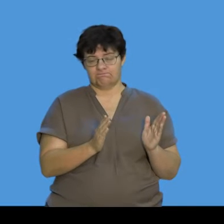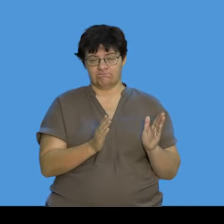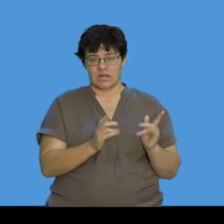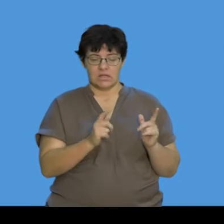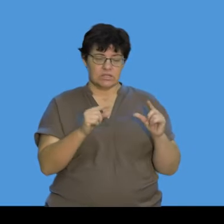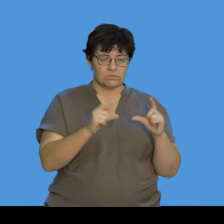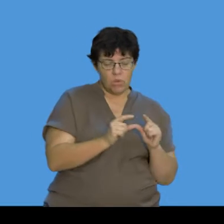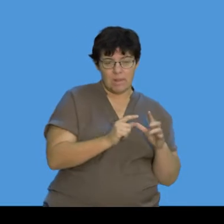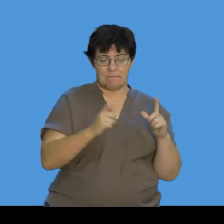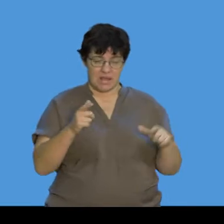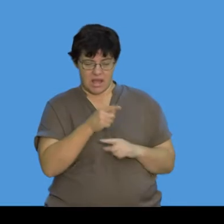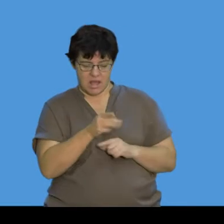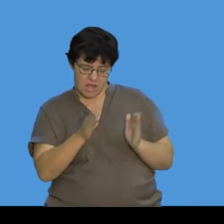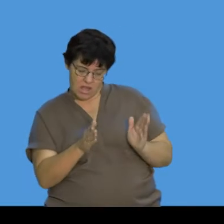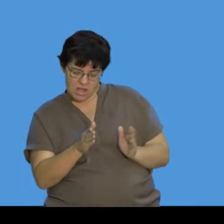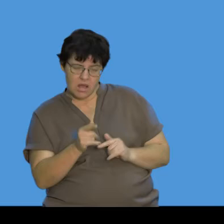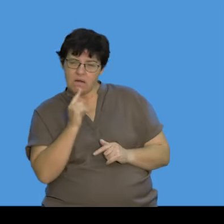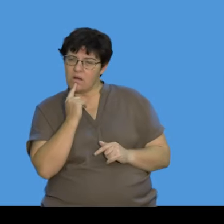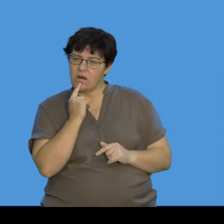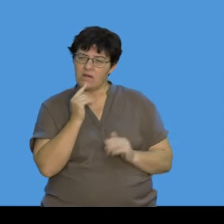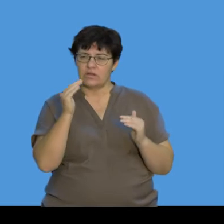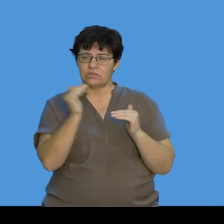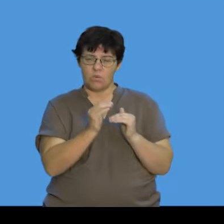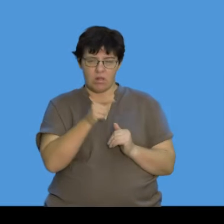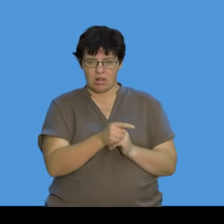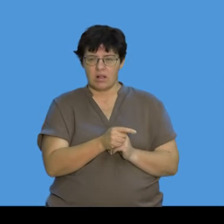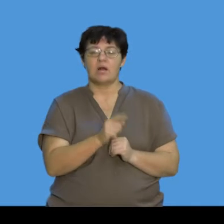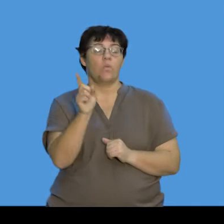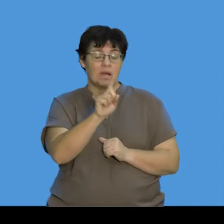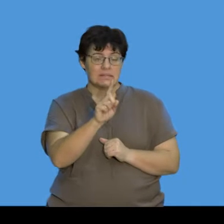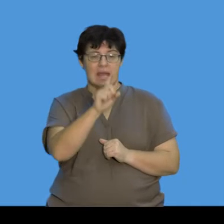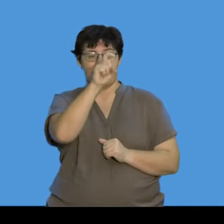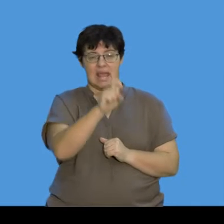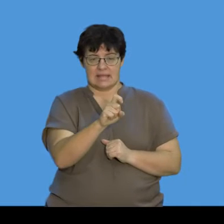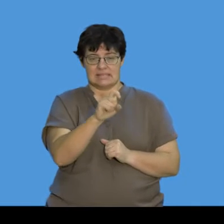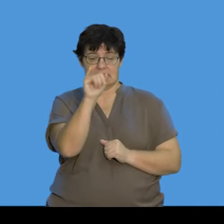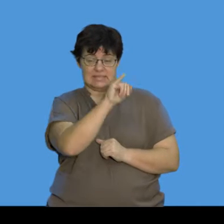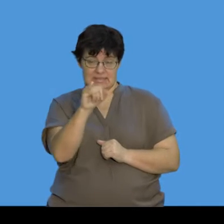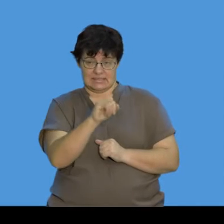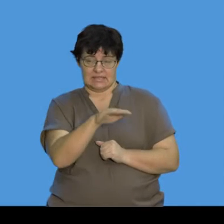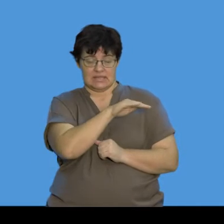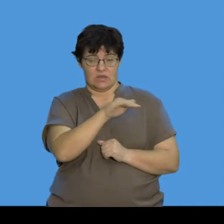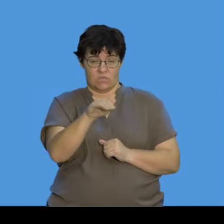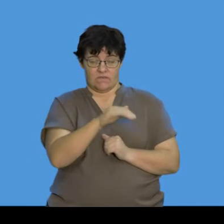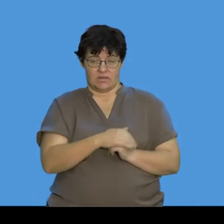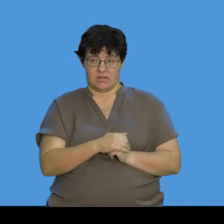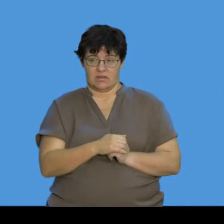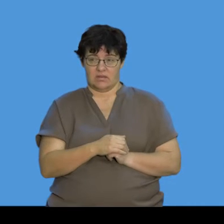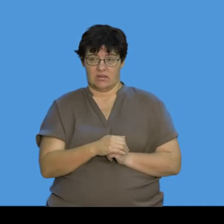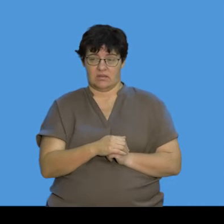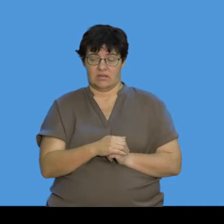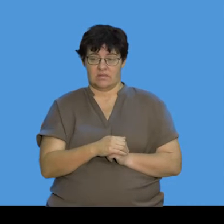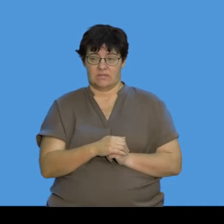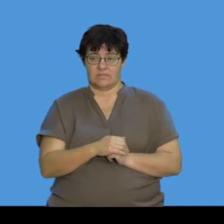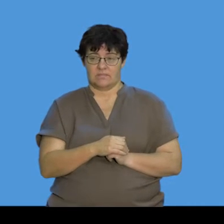is between those two, according to the smaller triangle, will be XZ over, and